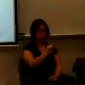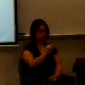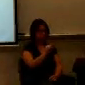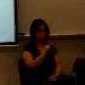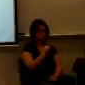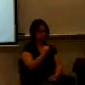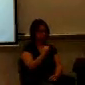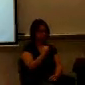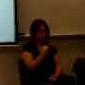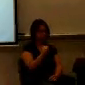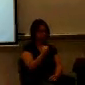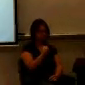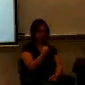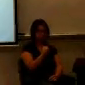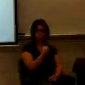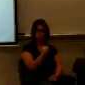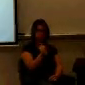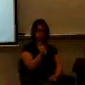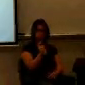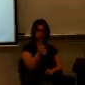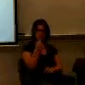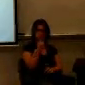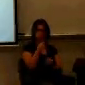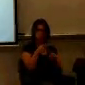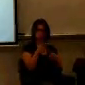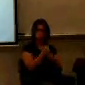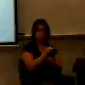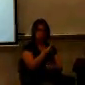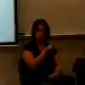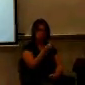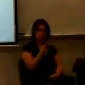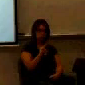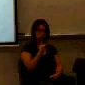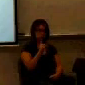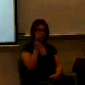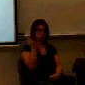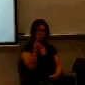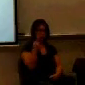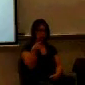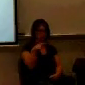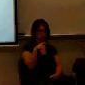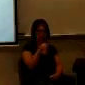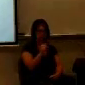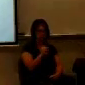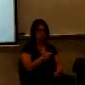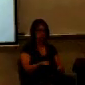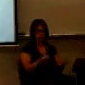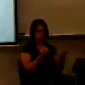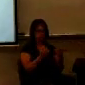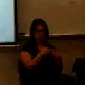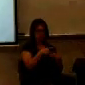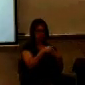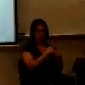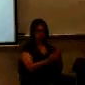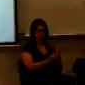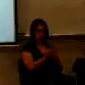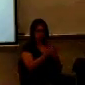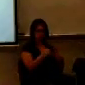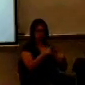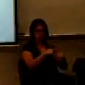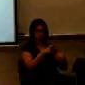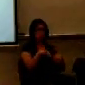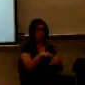on itself. When you get a bloom, is it usually just one species, or is it a bunch of species blooming at once? Usually it's one or